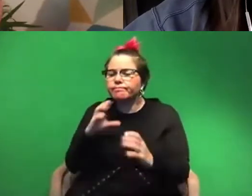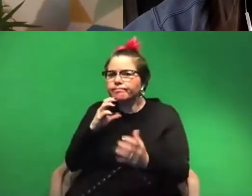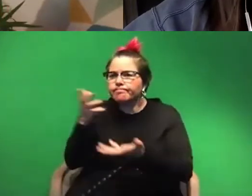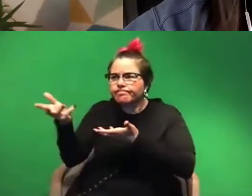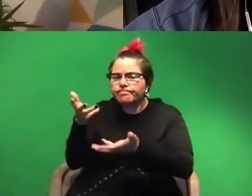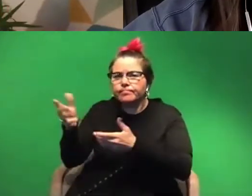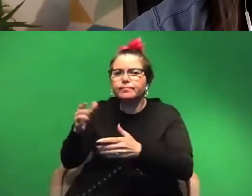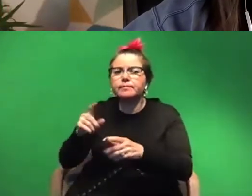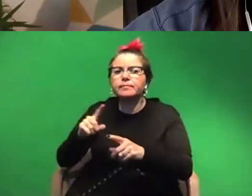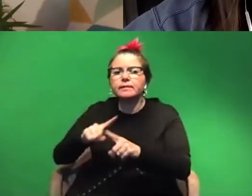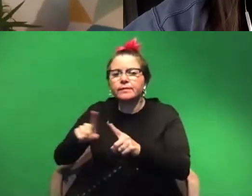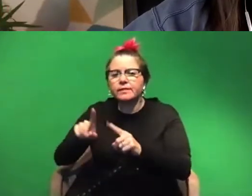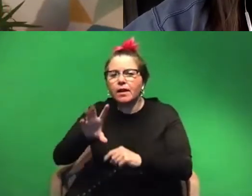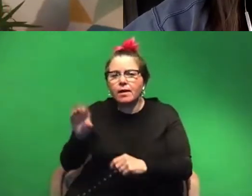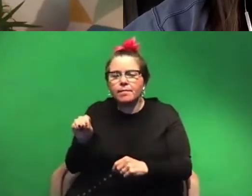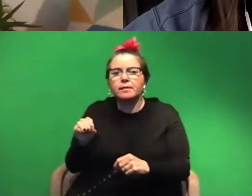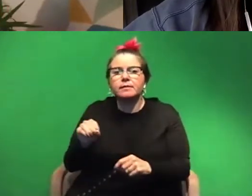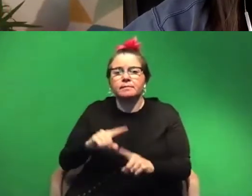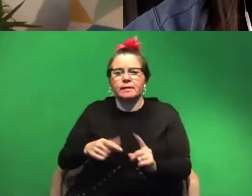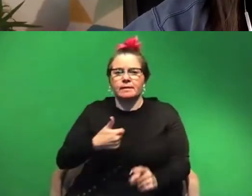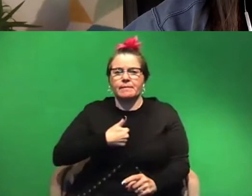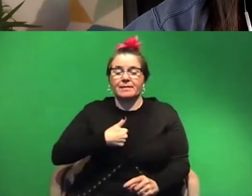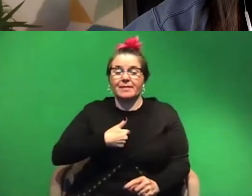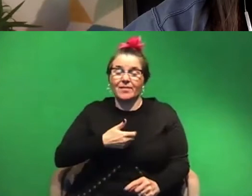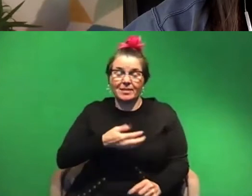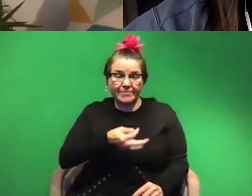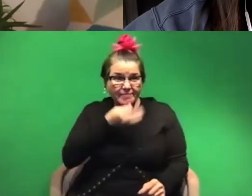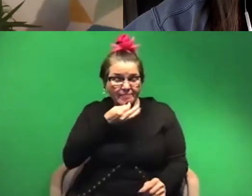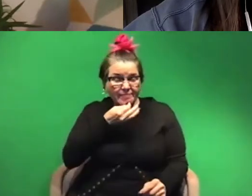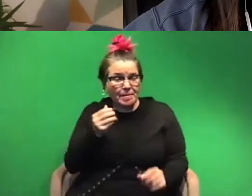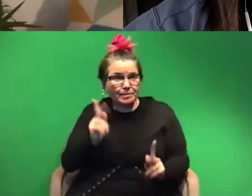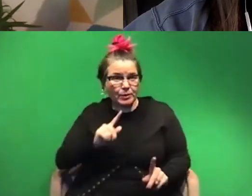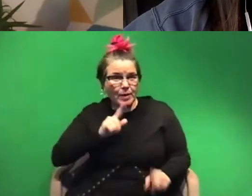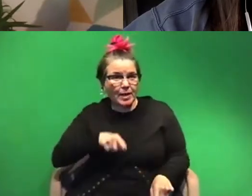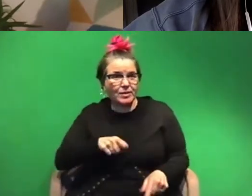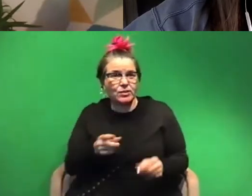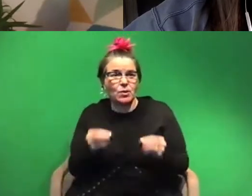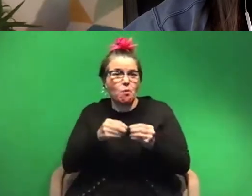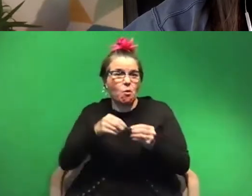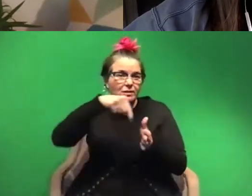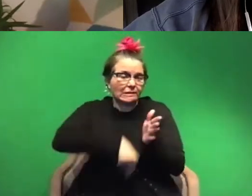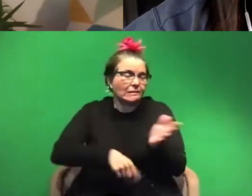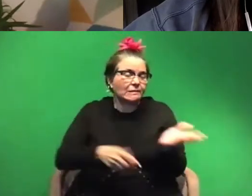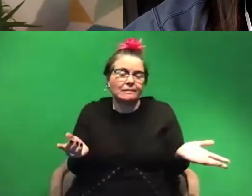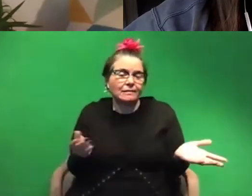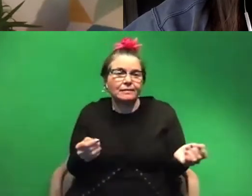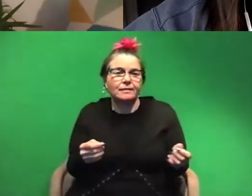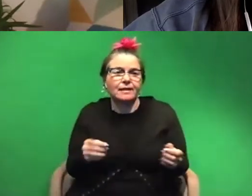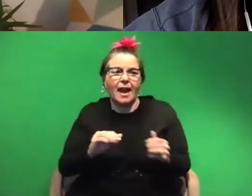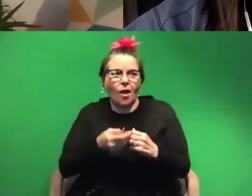between companies, but I'm not the best person to answer anything more about it, about how they come up with